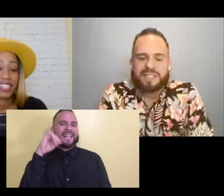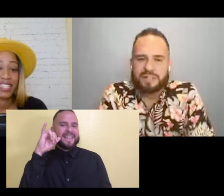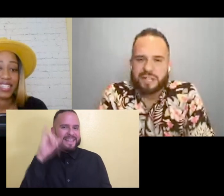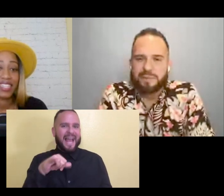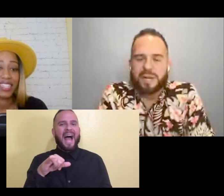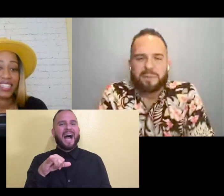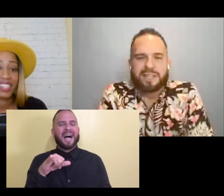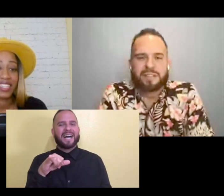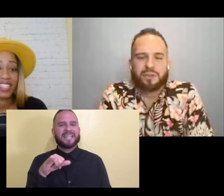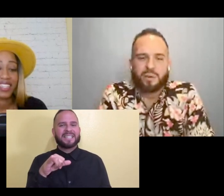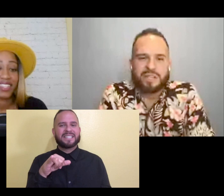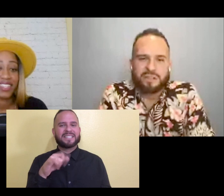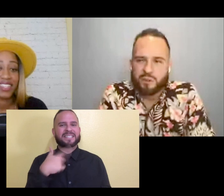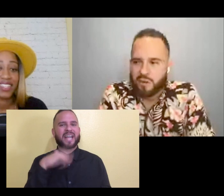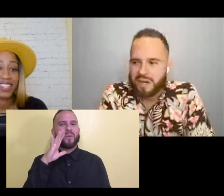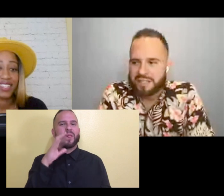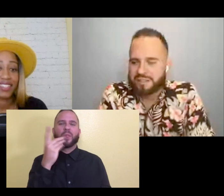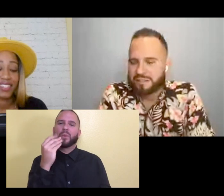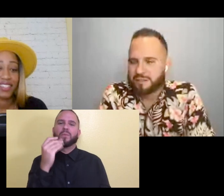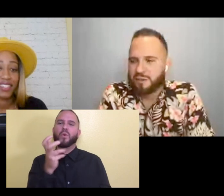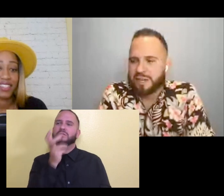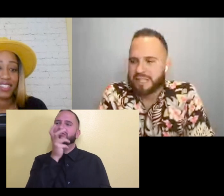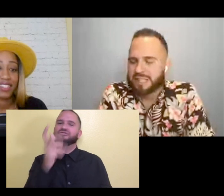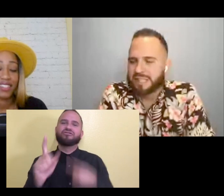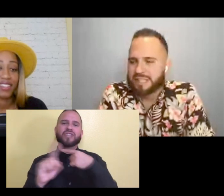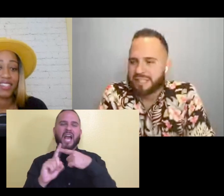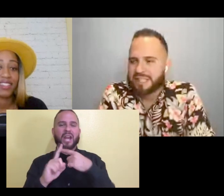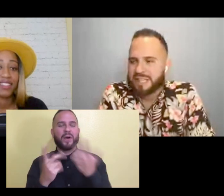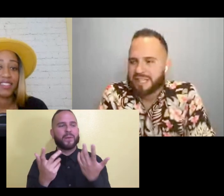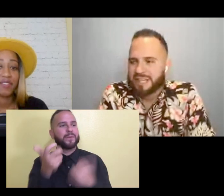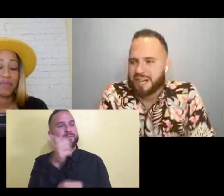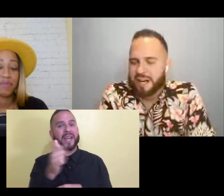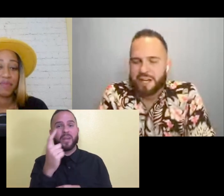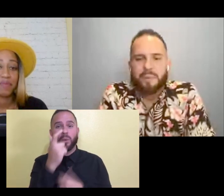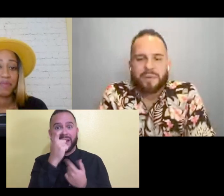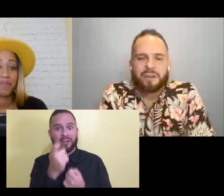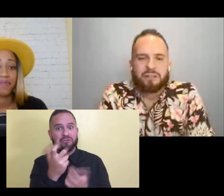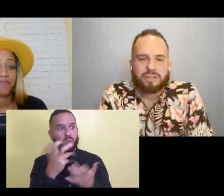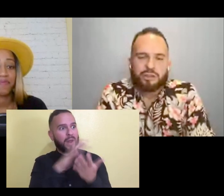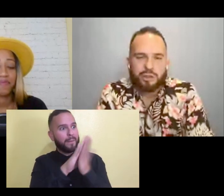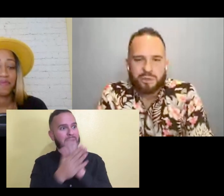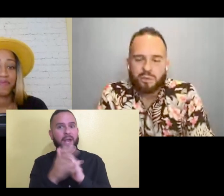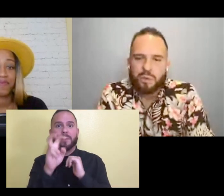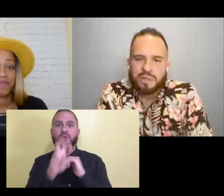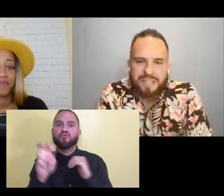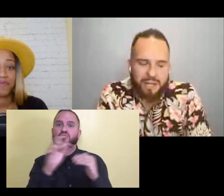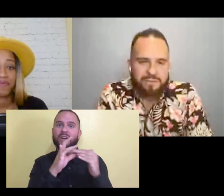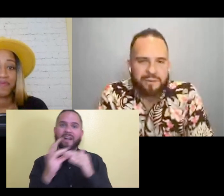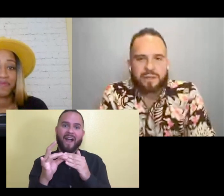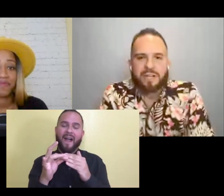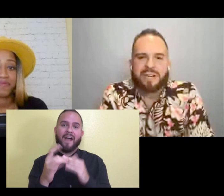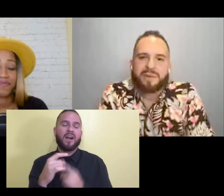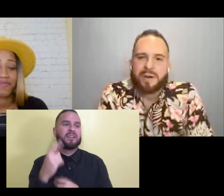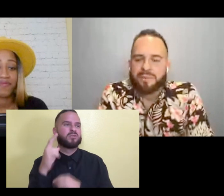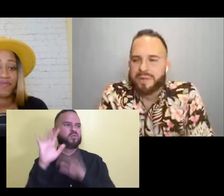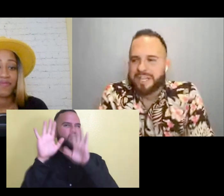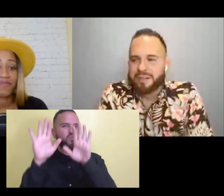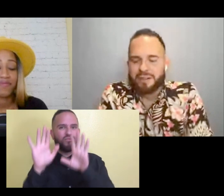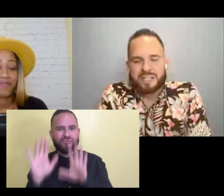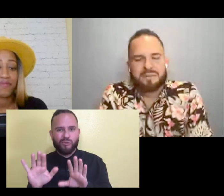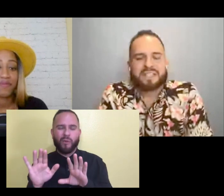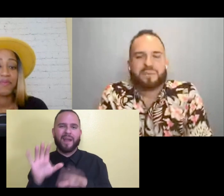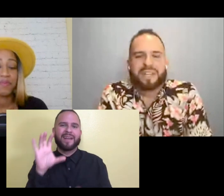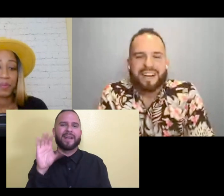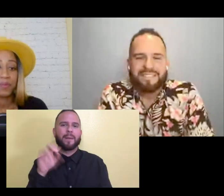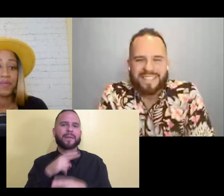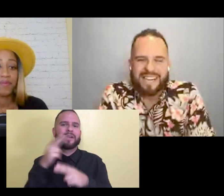who is interested in becoming a tour director, tour guide. There's this great company called the Trip School. Feel free to look them up. But